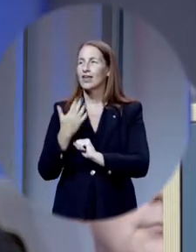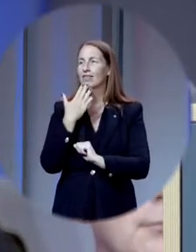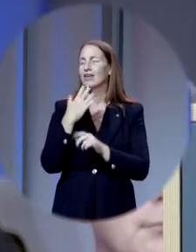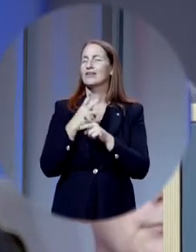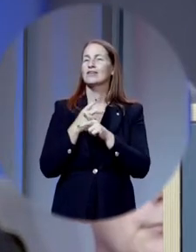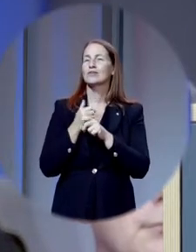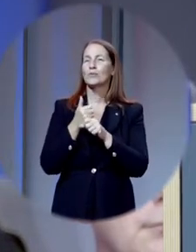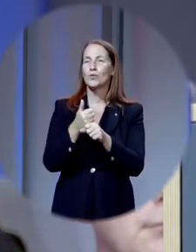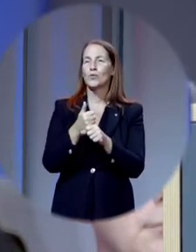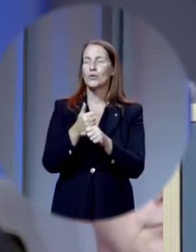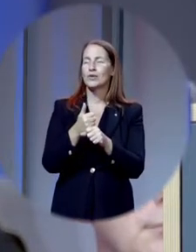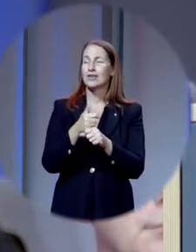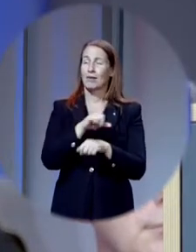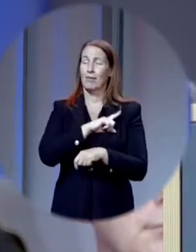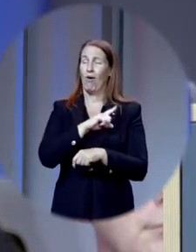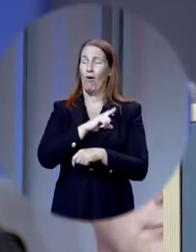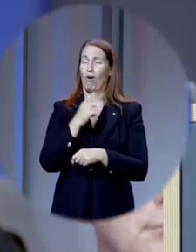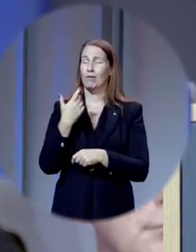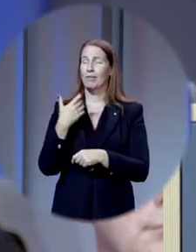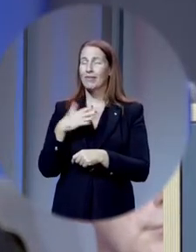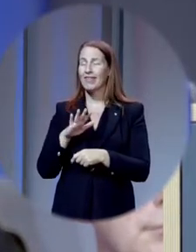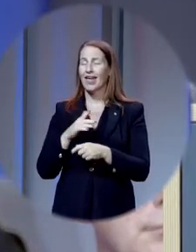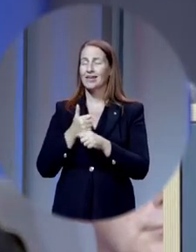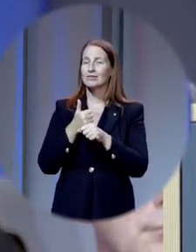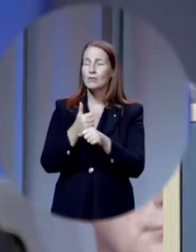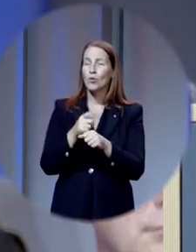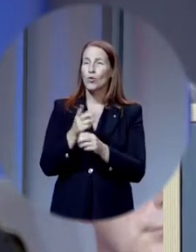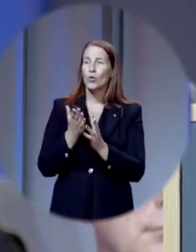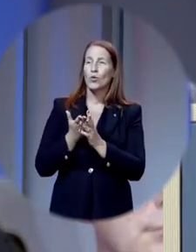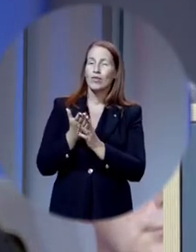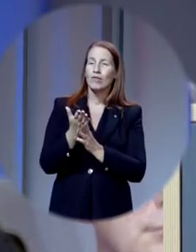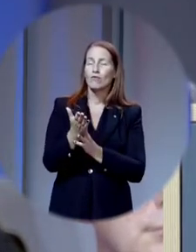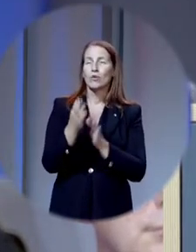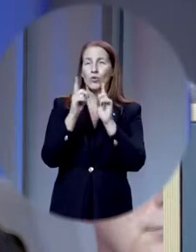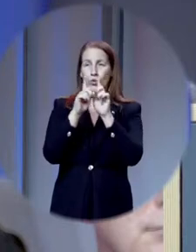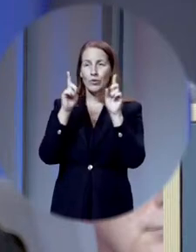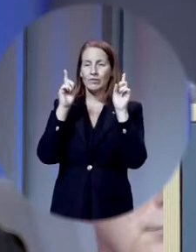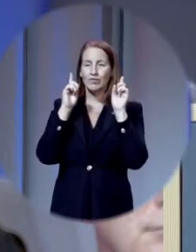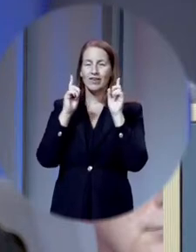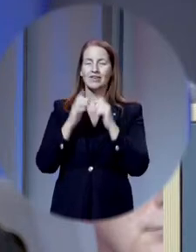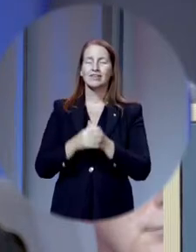been there for you in so many ways while you have been with us.